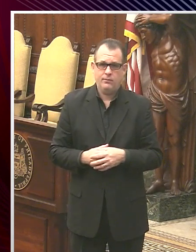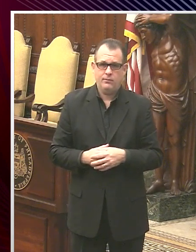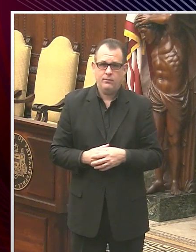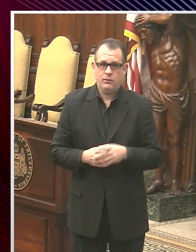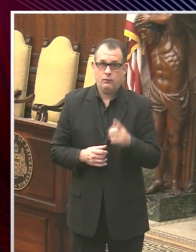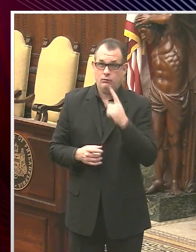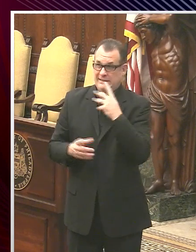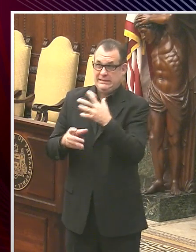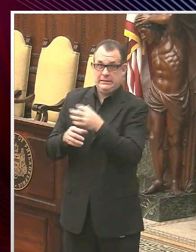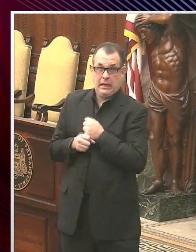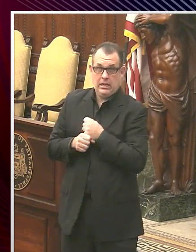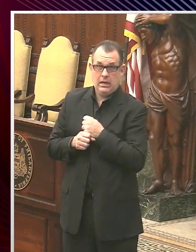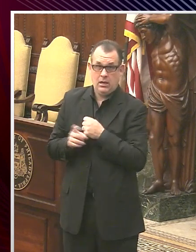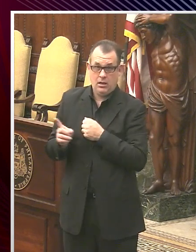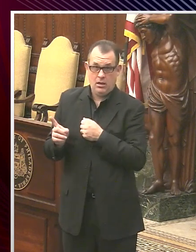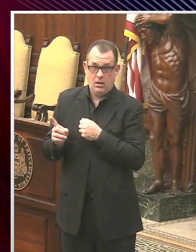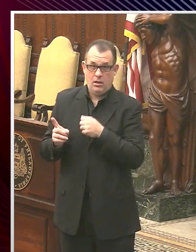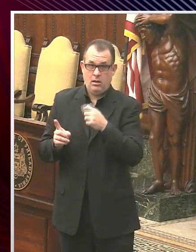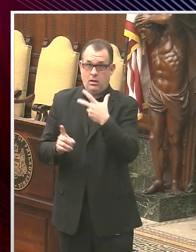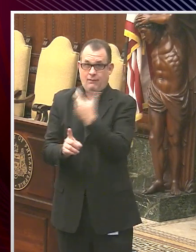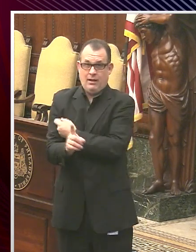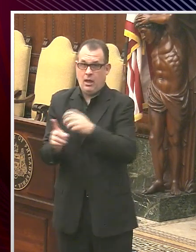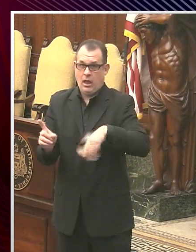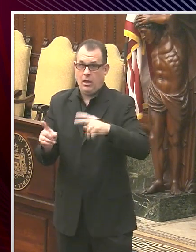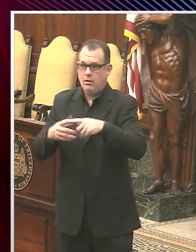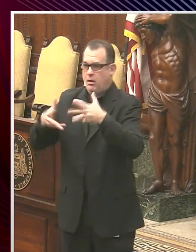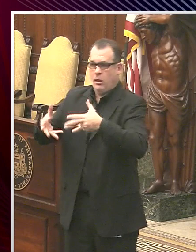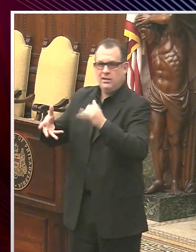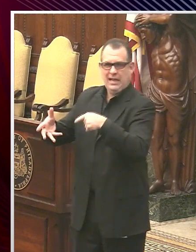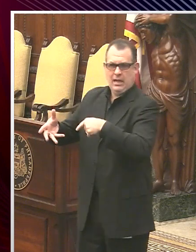in shots and arms. Where's the bottleneck?